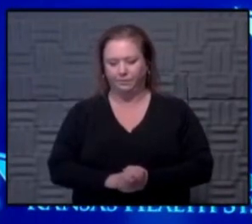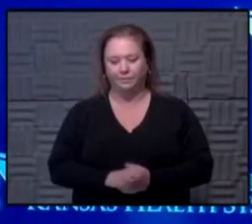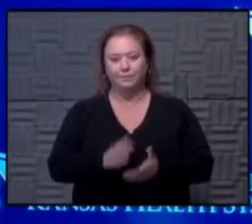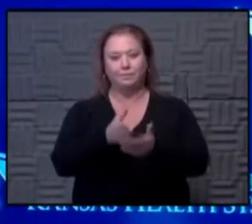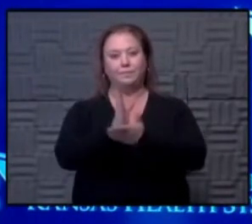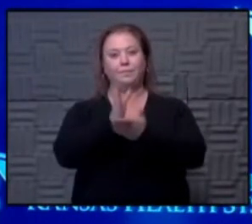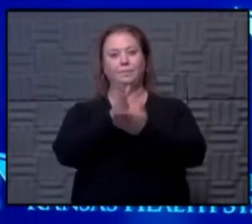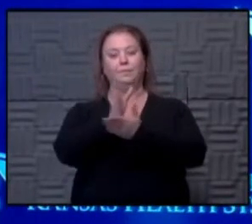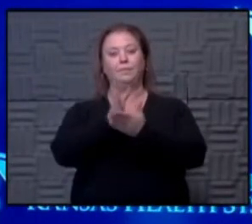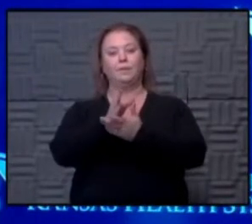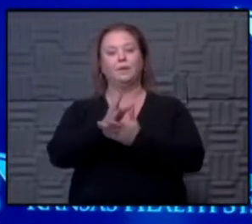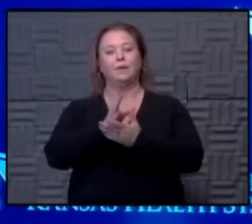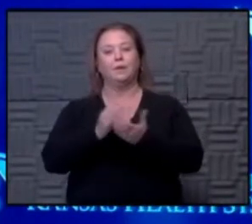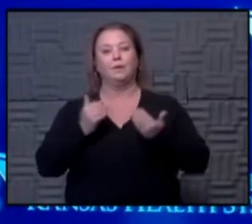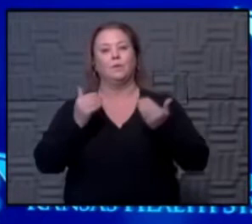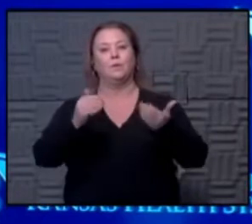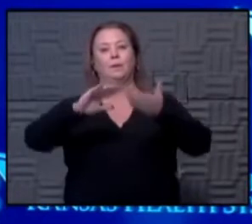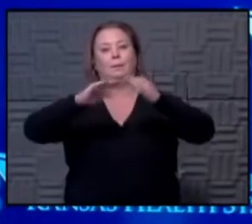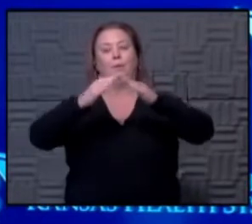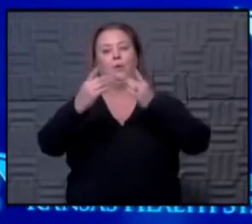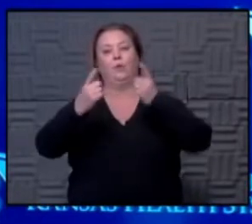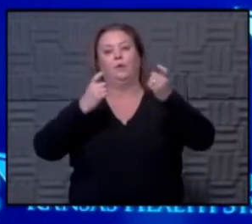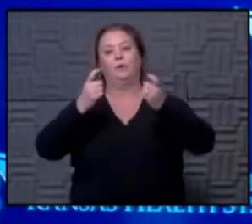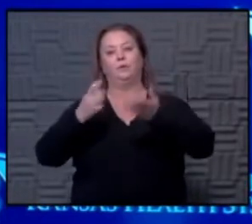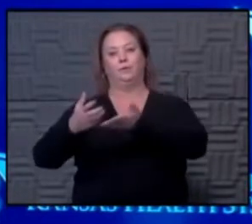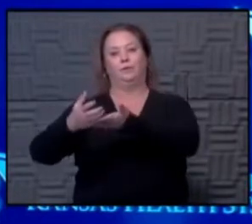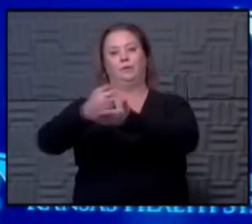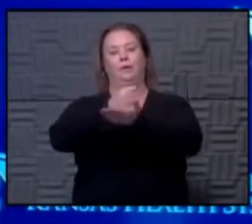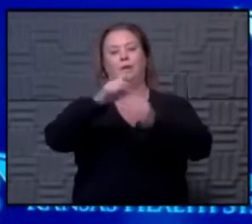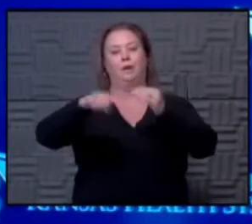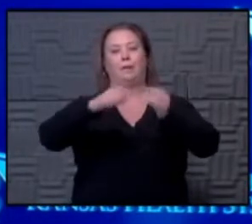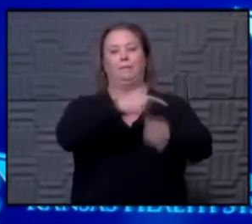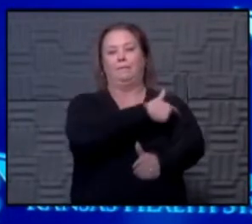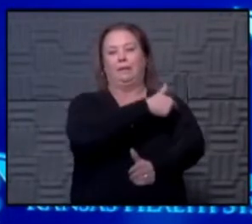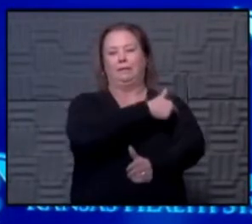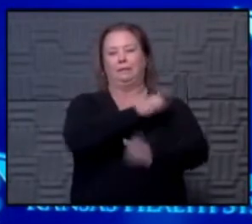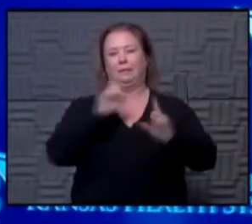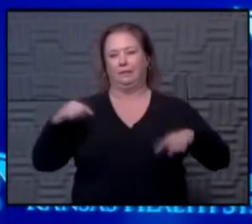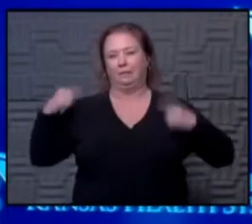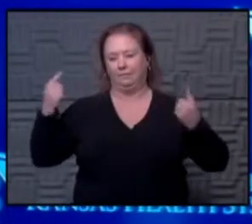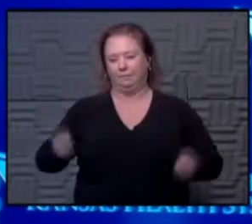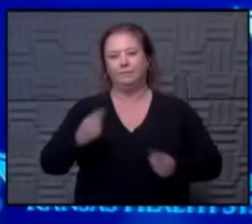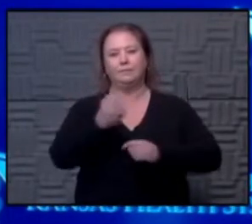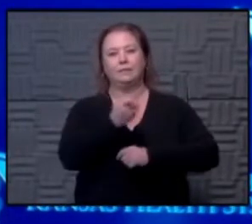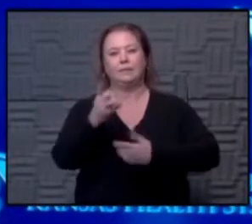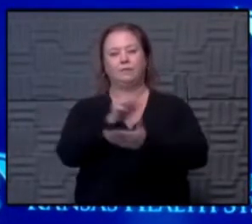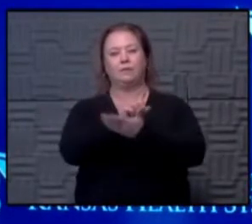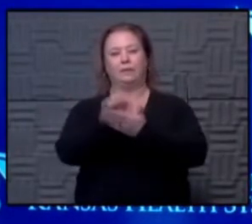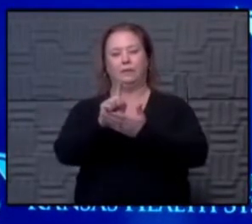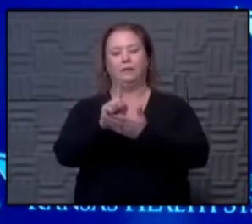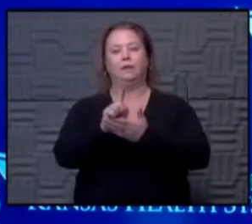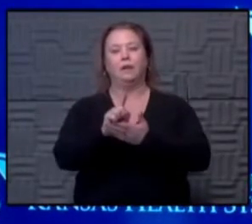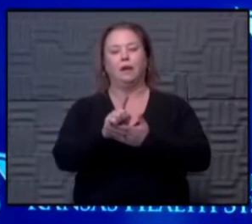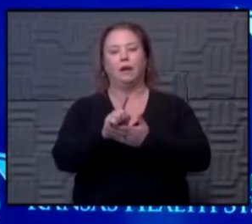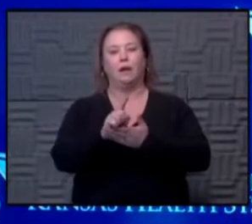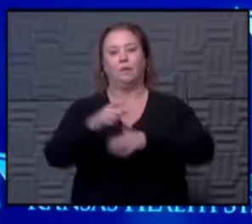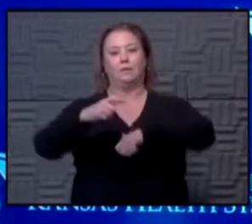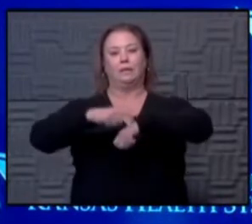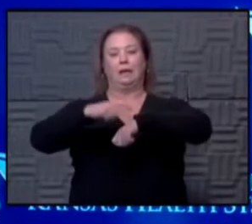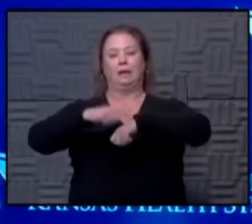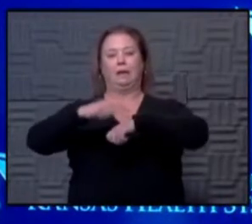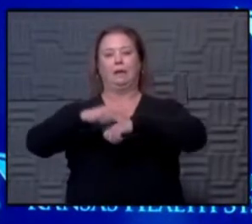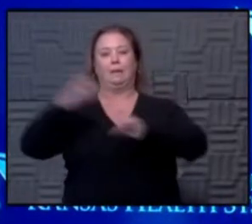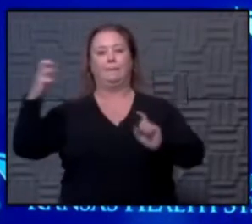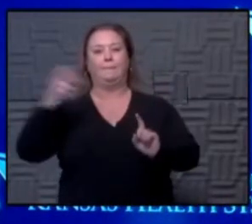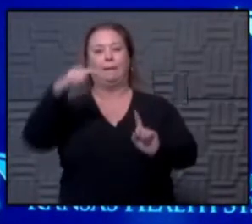All right. We'll jump into community questions that we've gathered around the vaccine over the past several days here in just a minute, but I want to take some time and come back